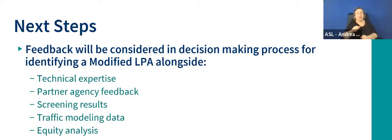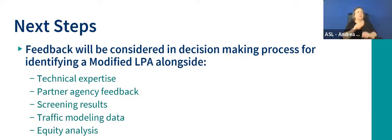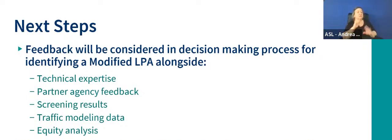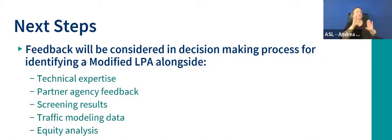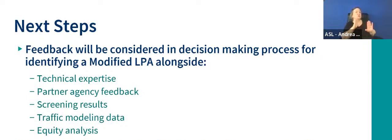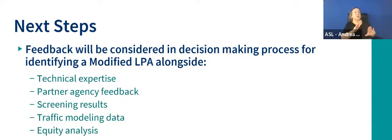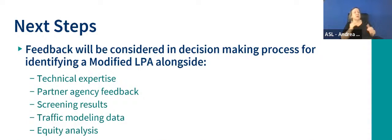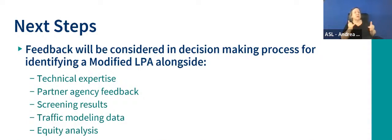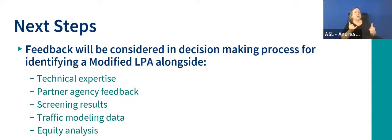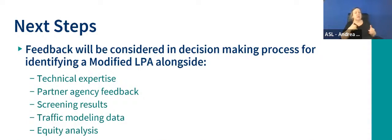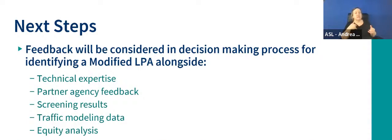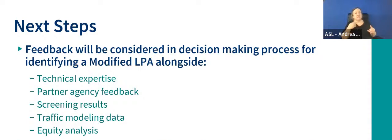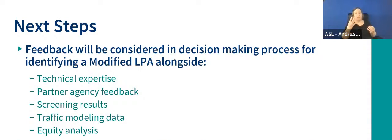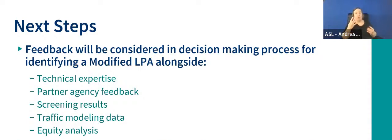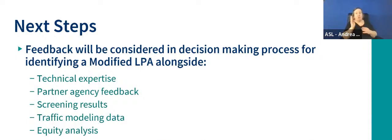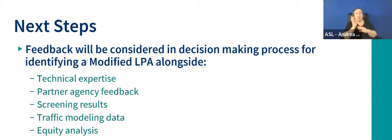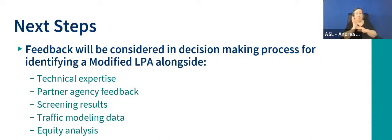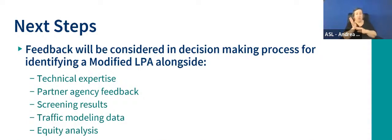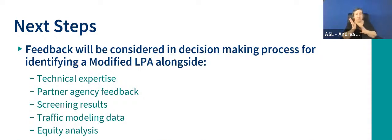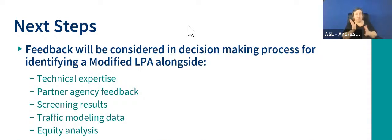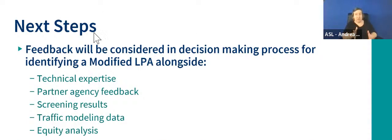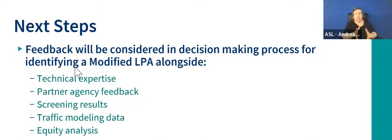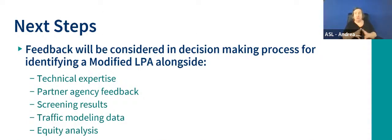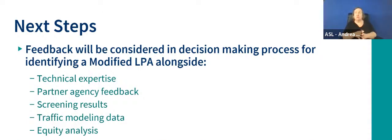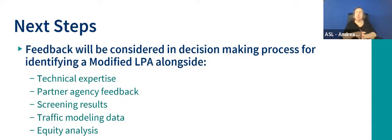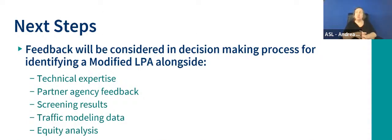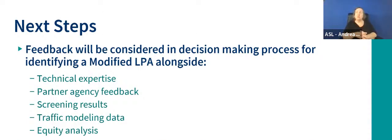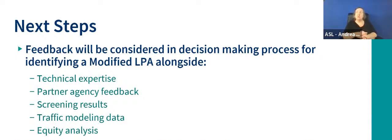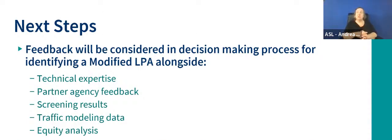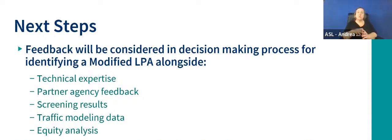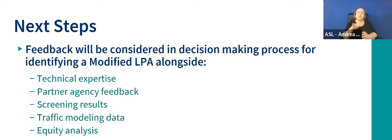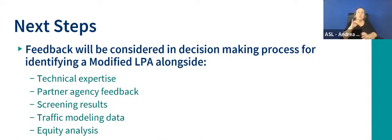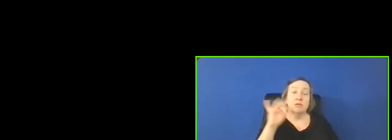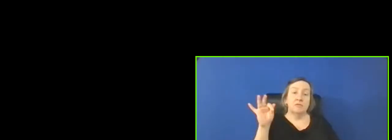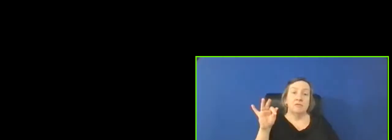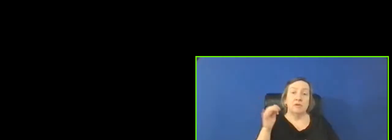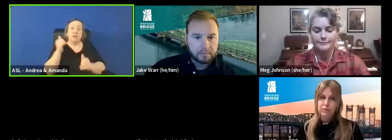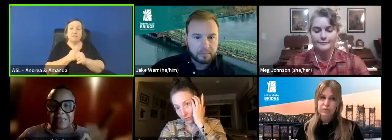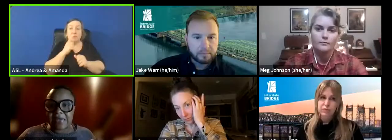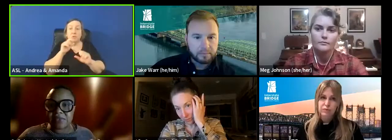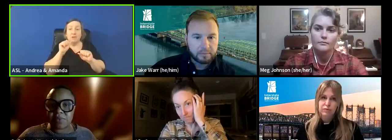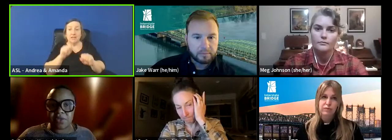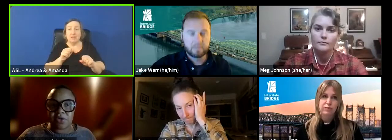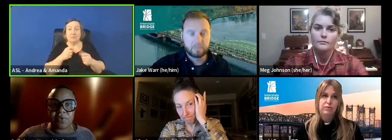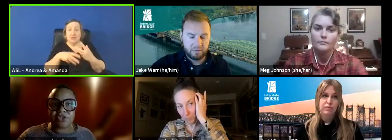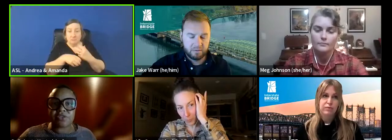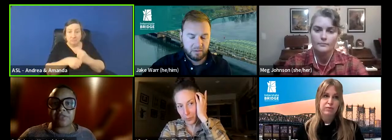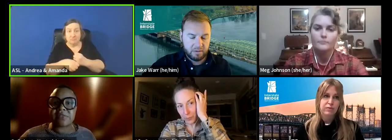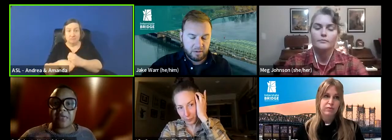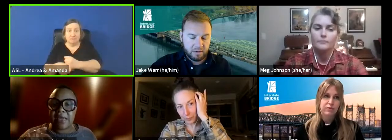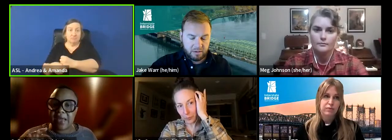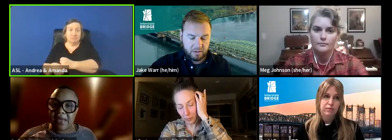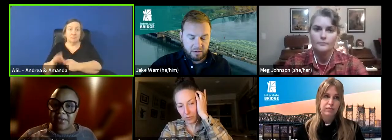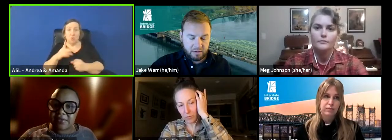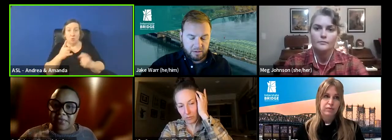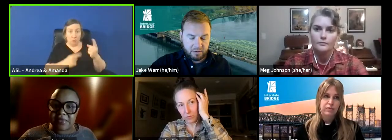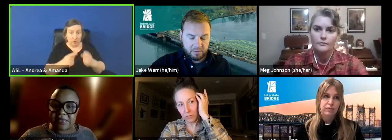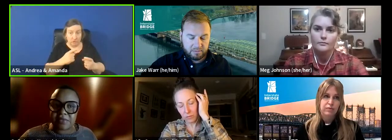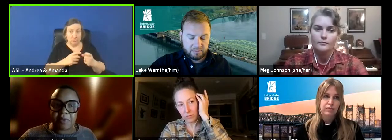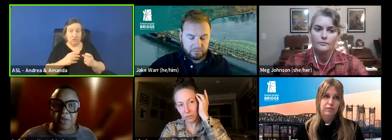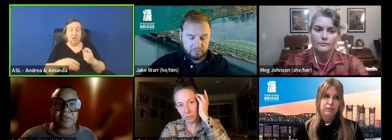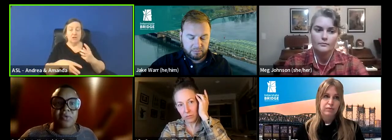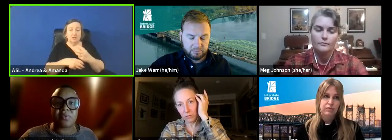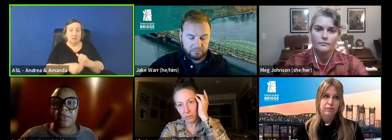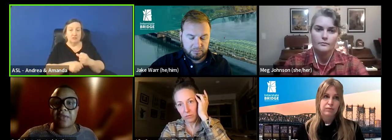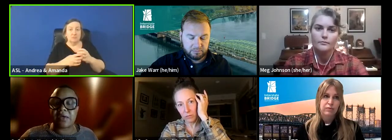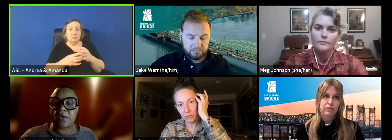have 4 minutes. So if everyone can be concise with their questions and as concise